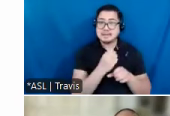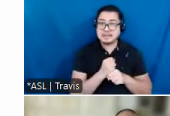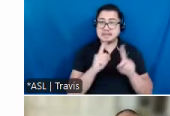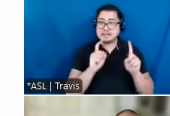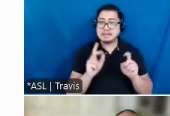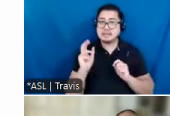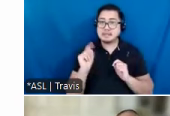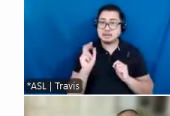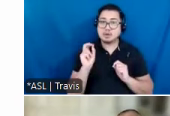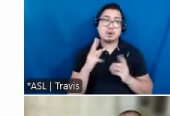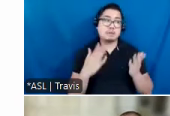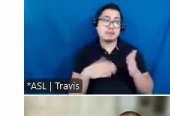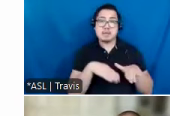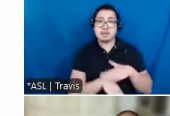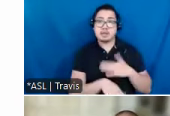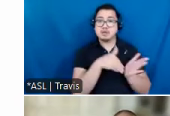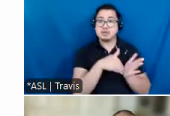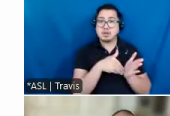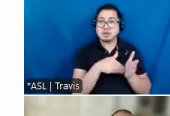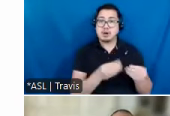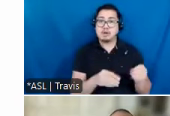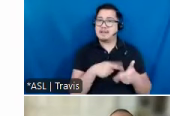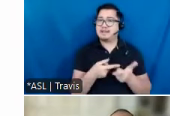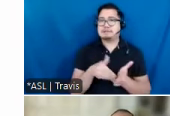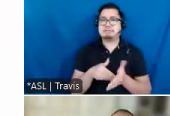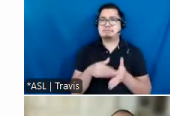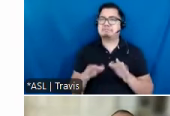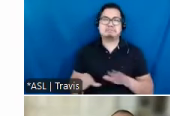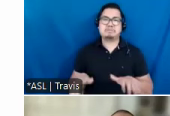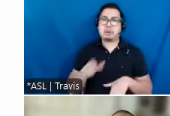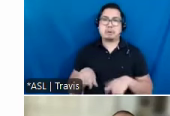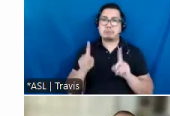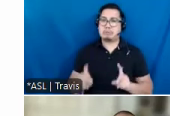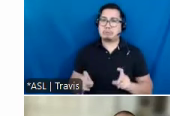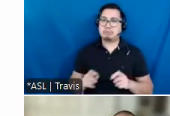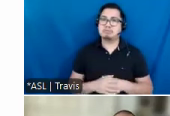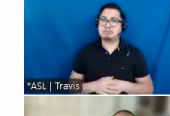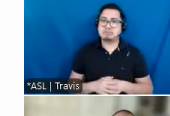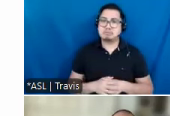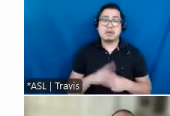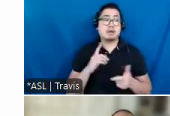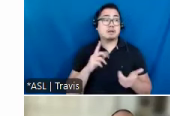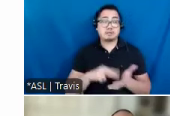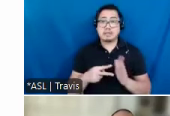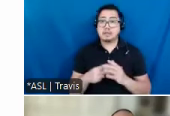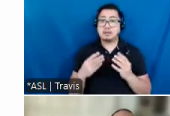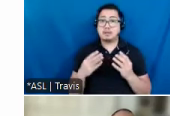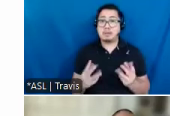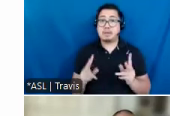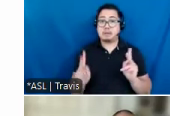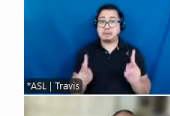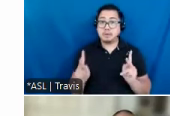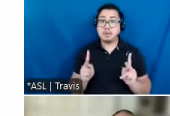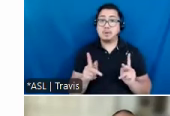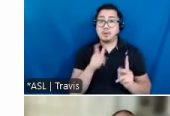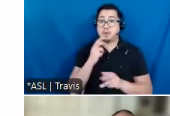went to a doctor's office and their doctor chose not to test. And for this reason, the number of people who actually get